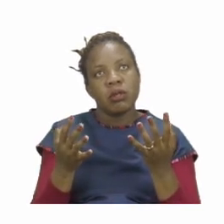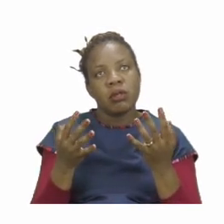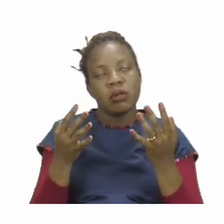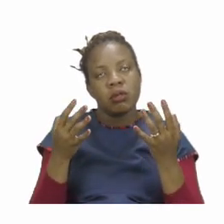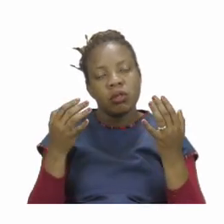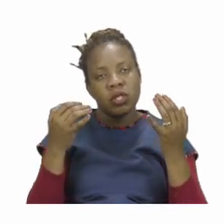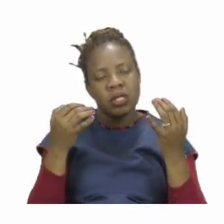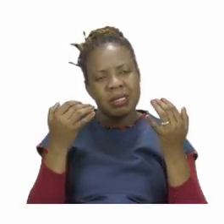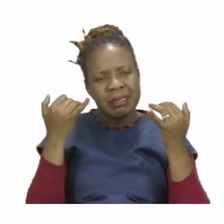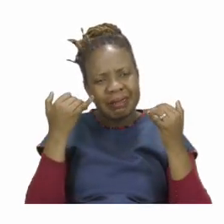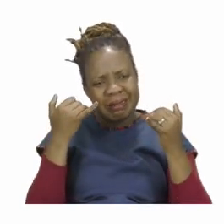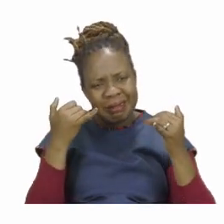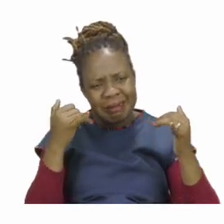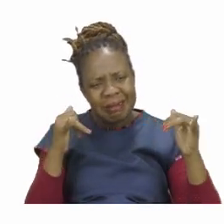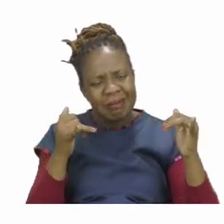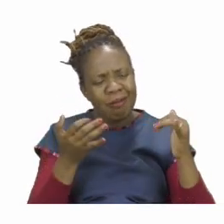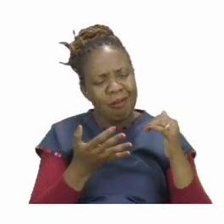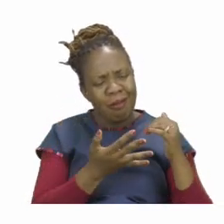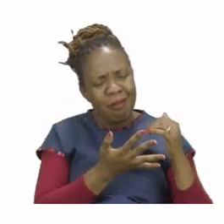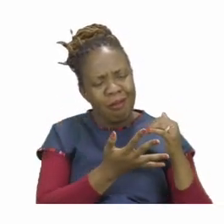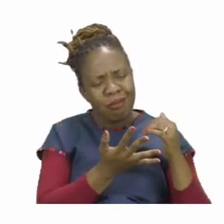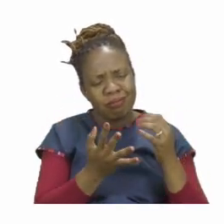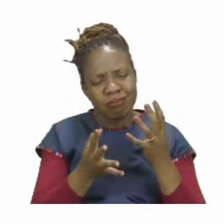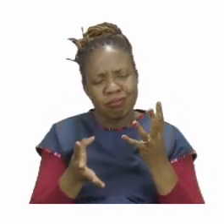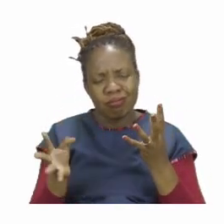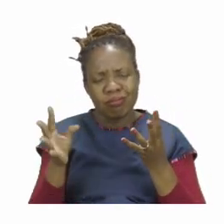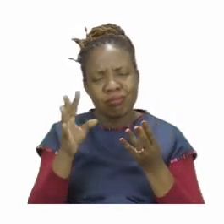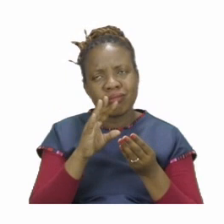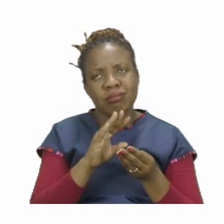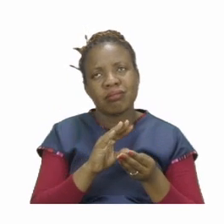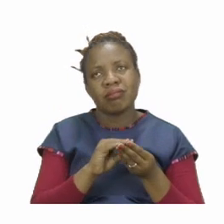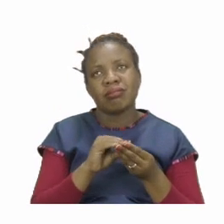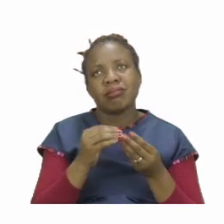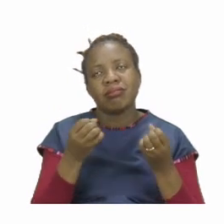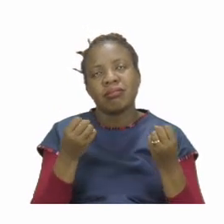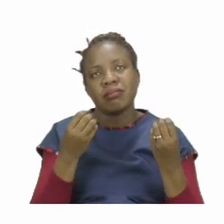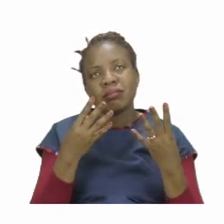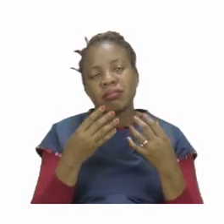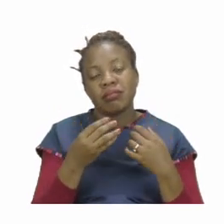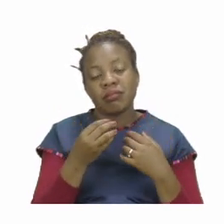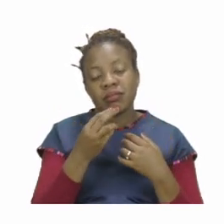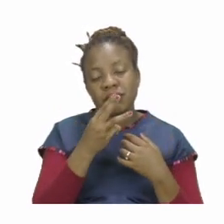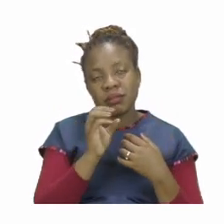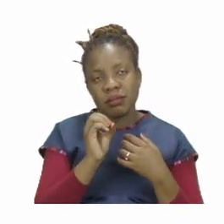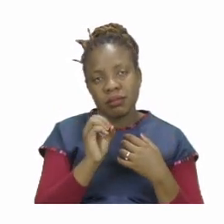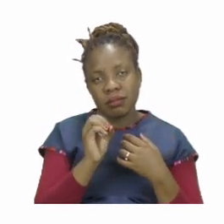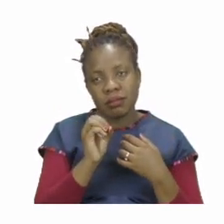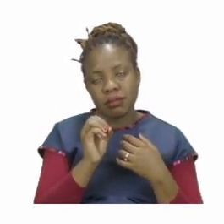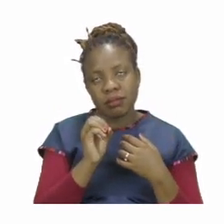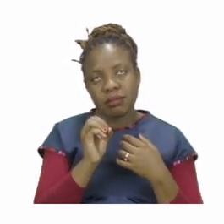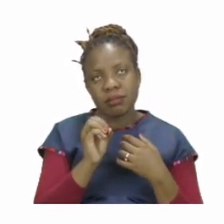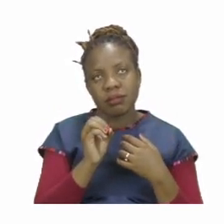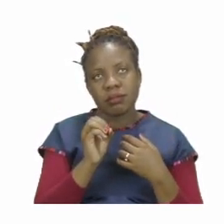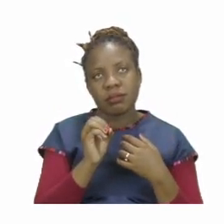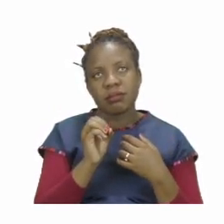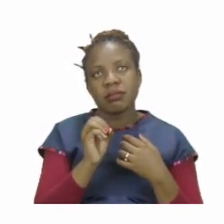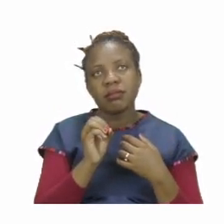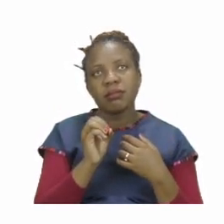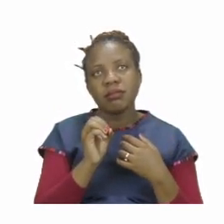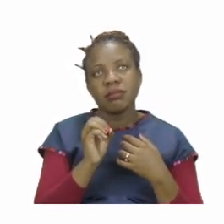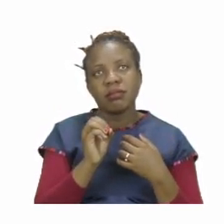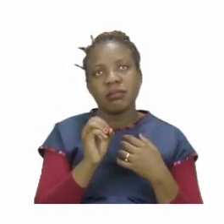there altogether. Remember, 30 cows, 15 calves, and